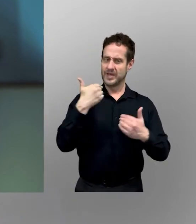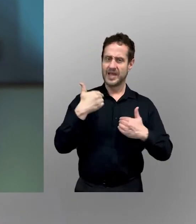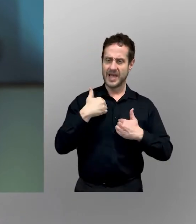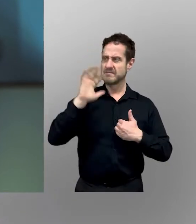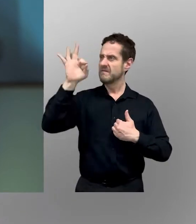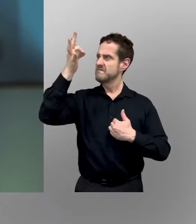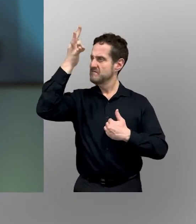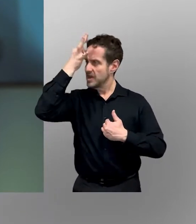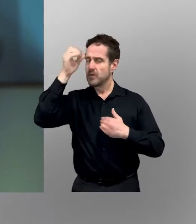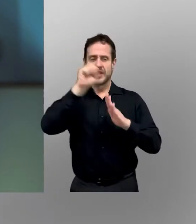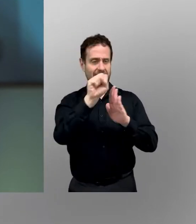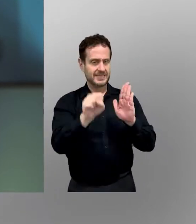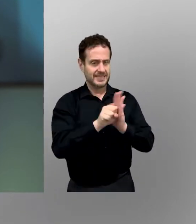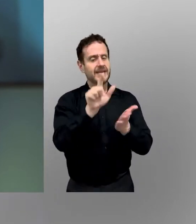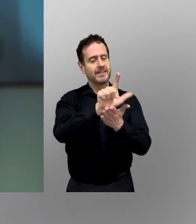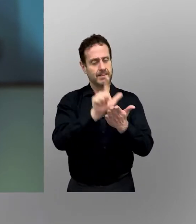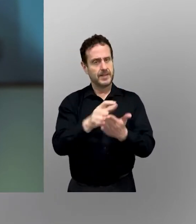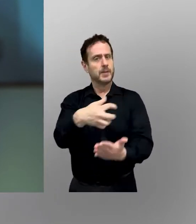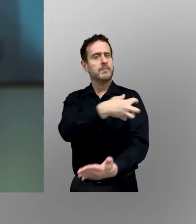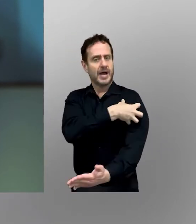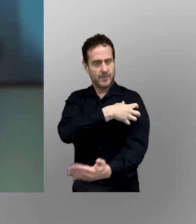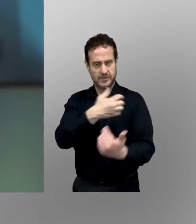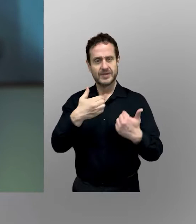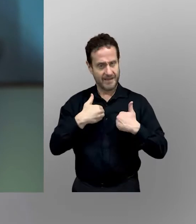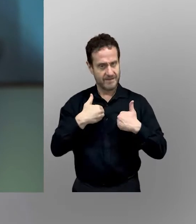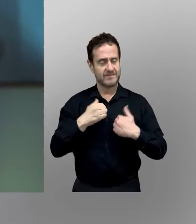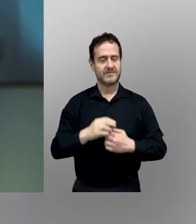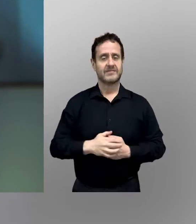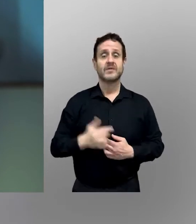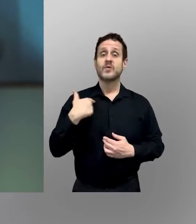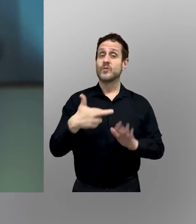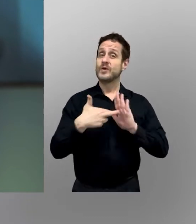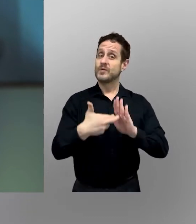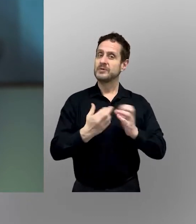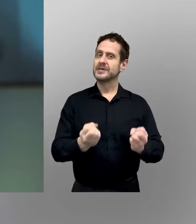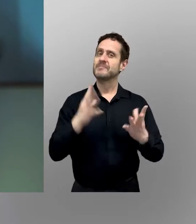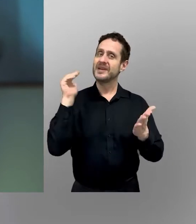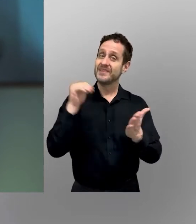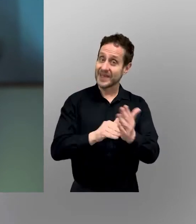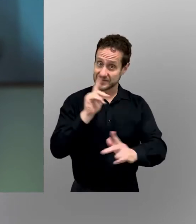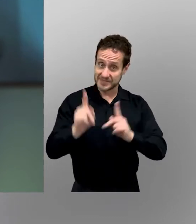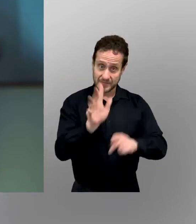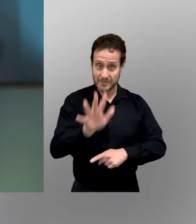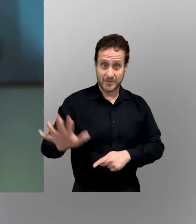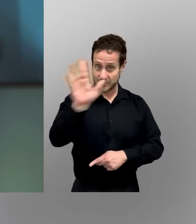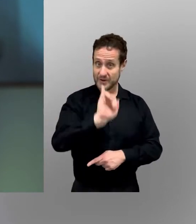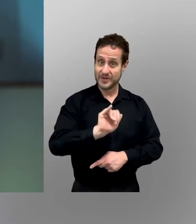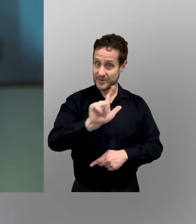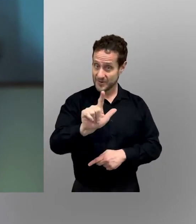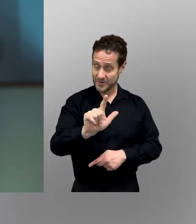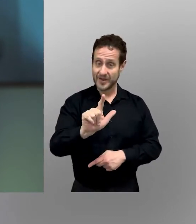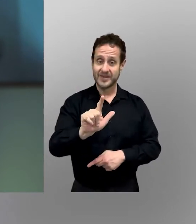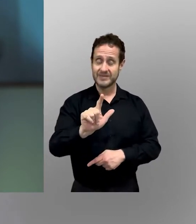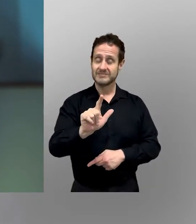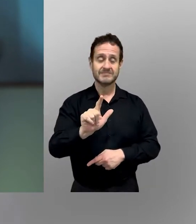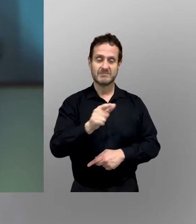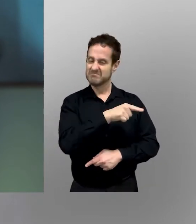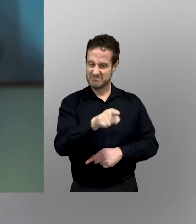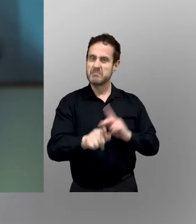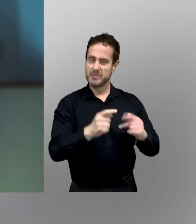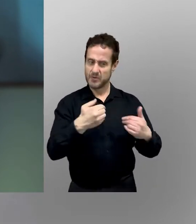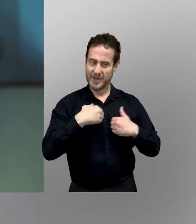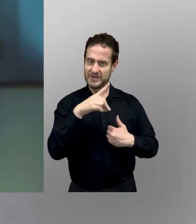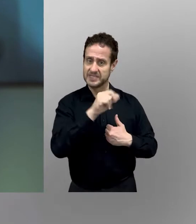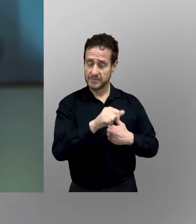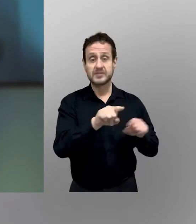because we have broad federal and state statutory powers. We represent thousands of individuals with disabilities